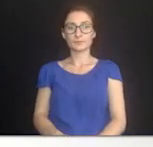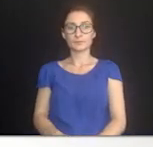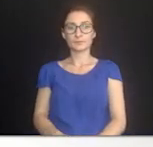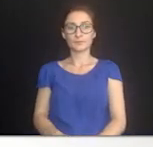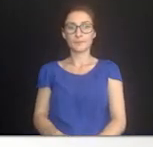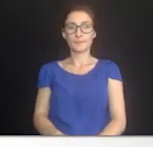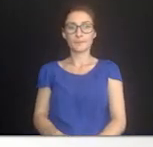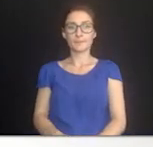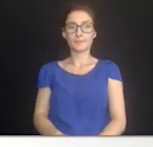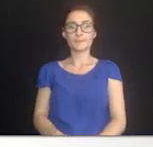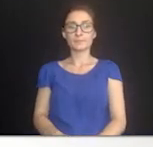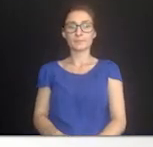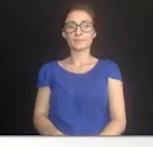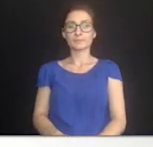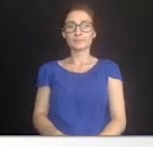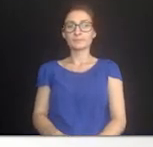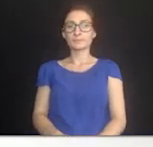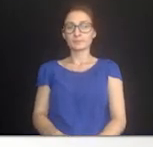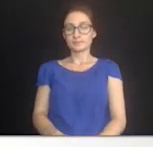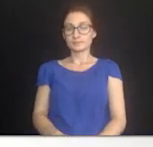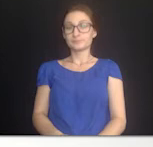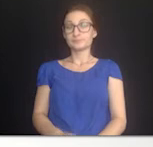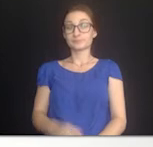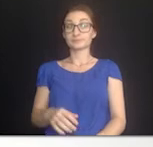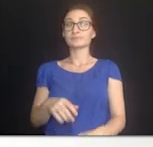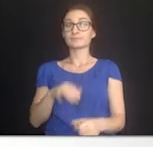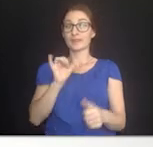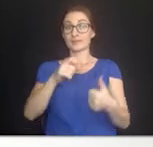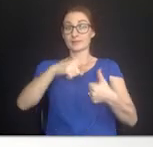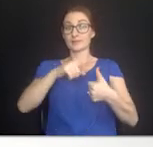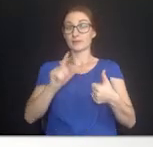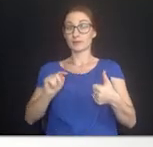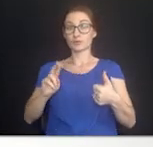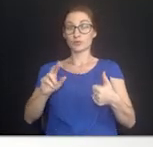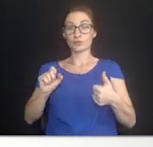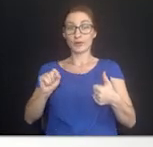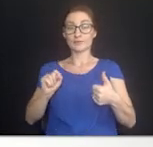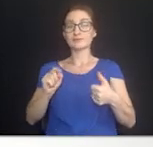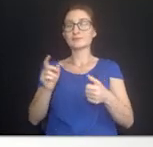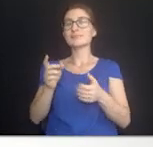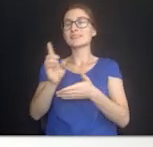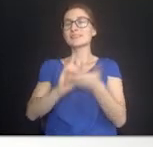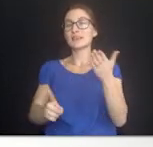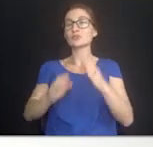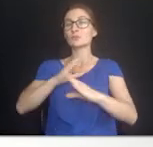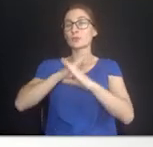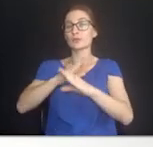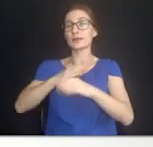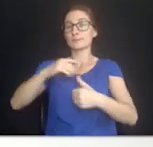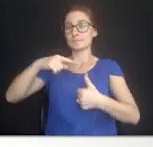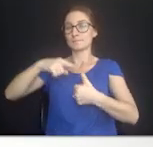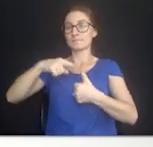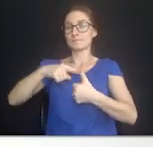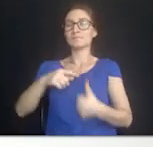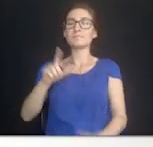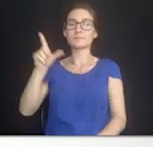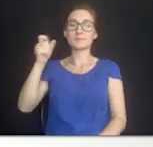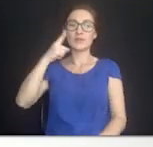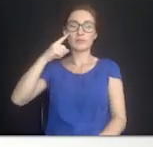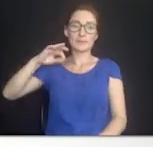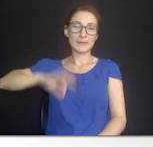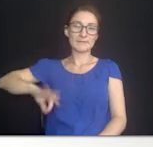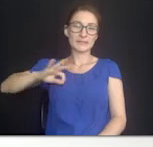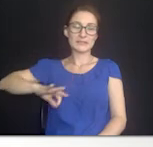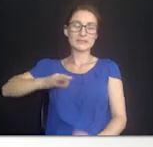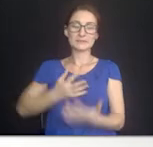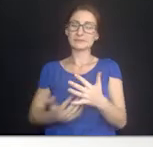And what it's designed to protect, right, is the government benefits first and foremost, right? And how we